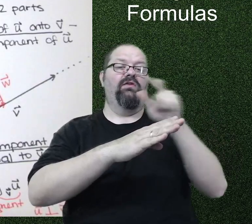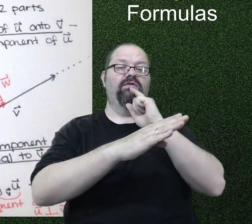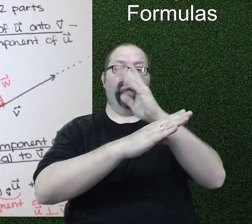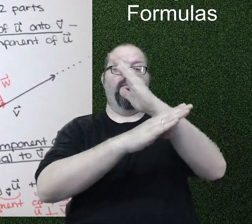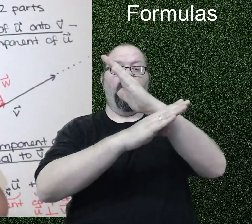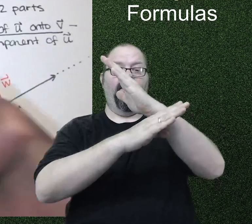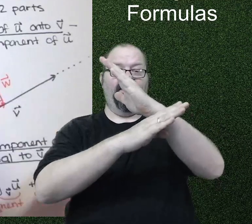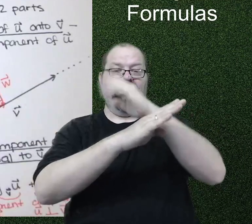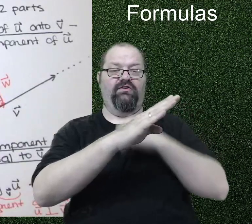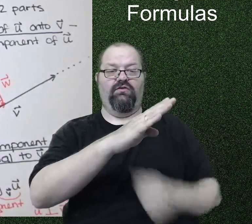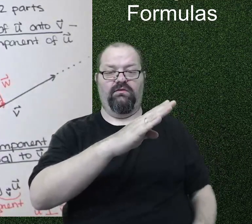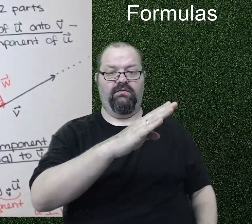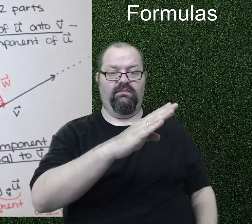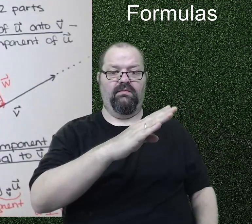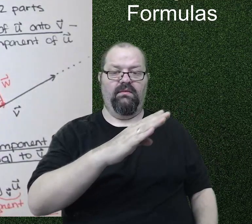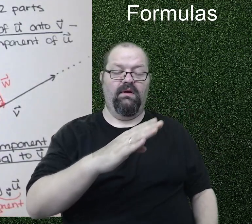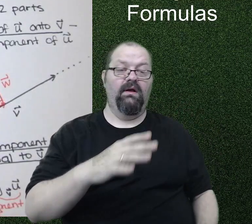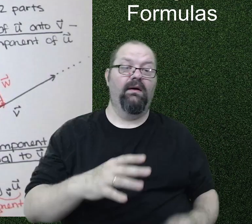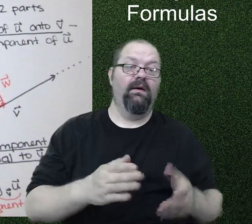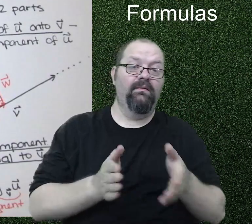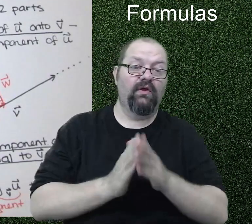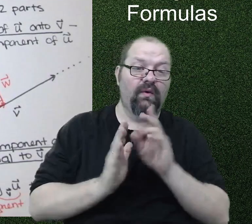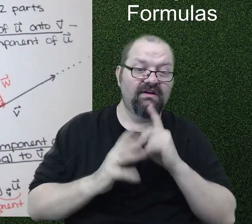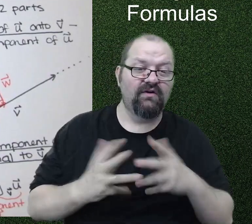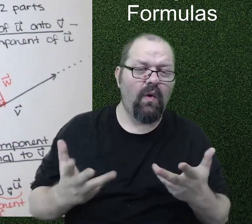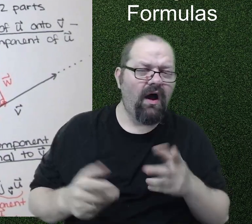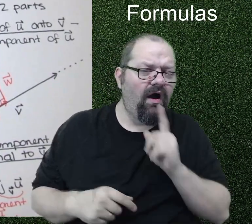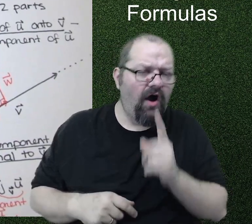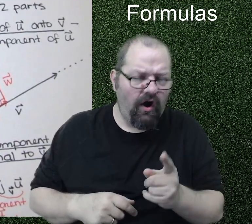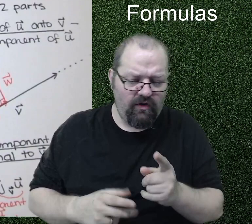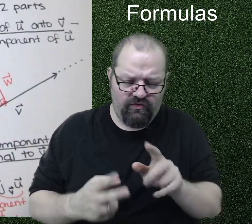ramp. Question is, what are those two pieces?